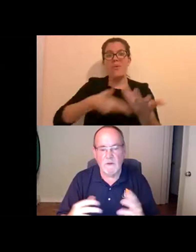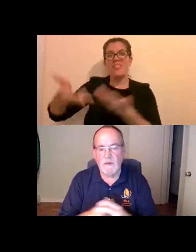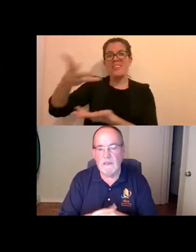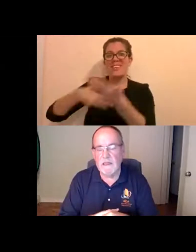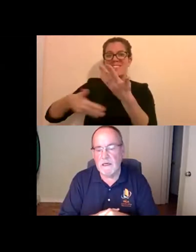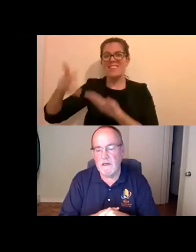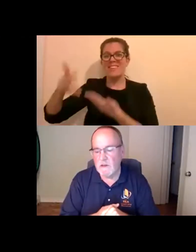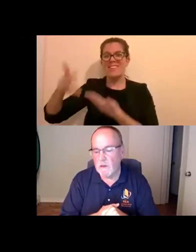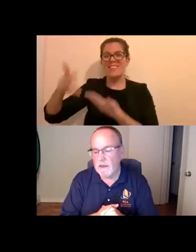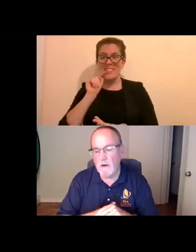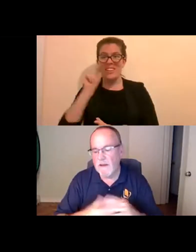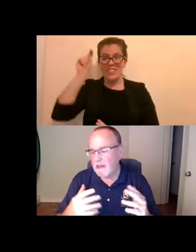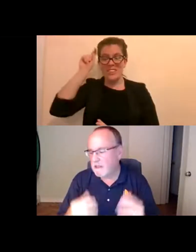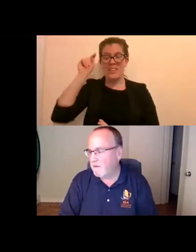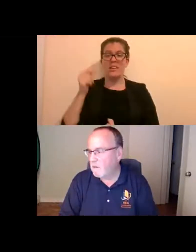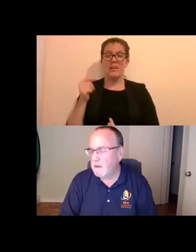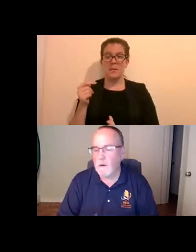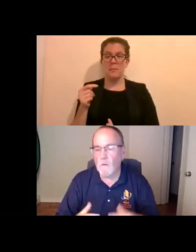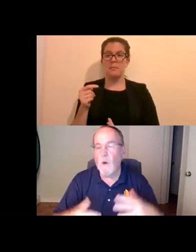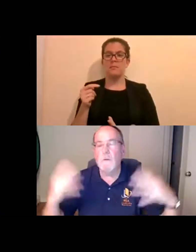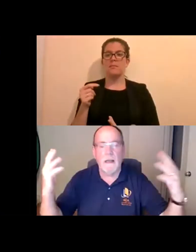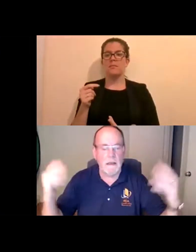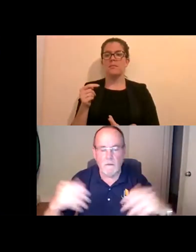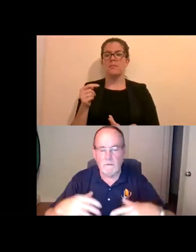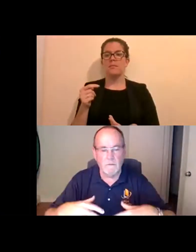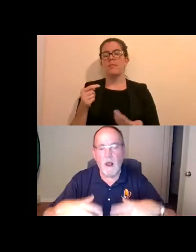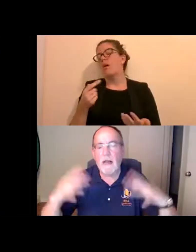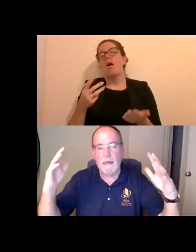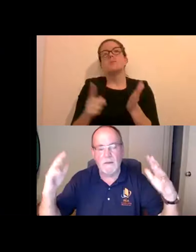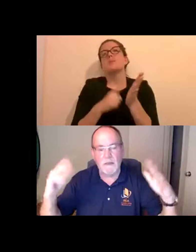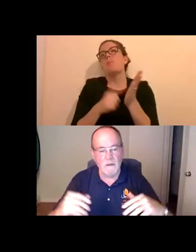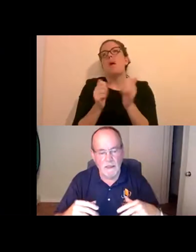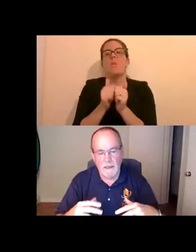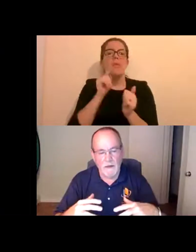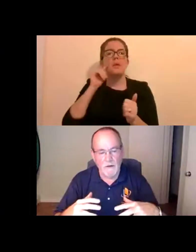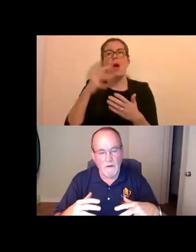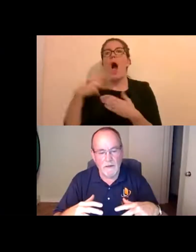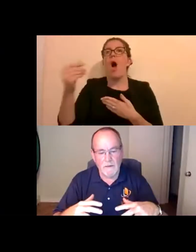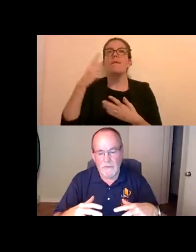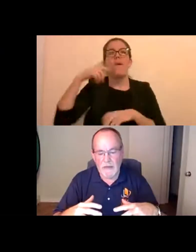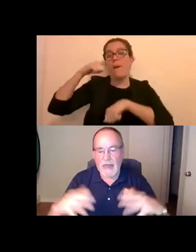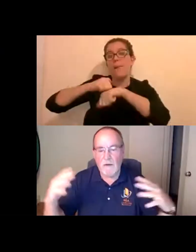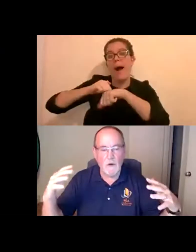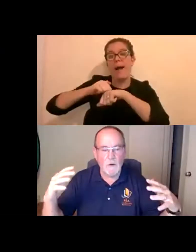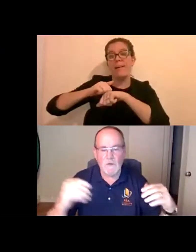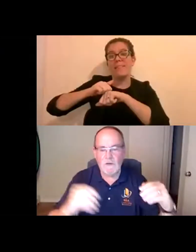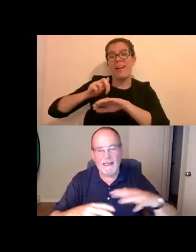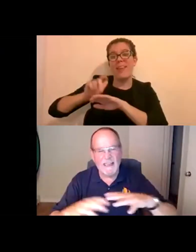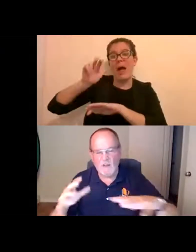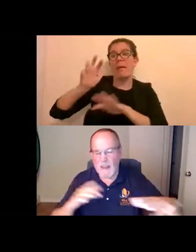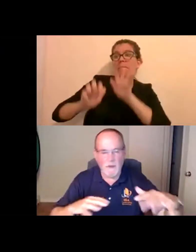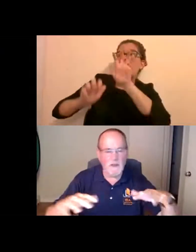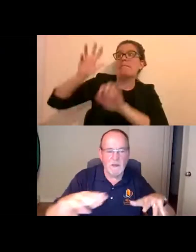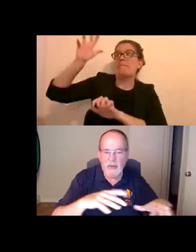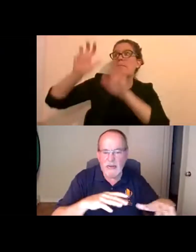interaction, between teenagers. So we'd go have an activity. We'd go rock climbing or high ropes or something like